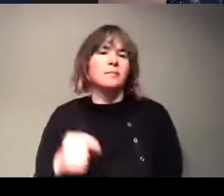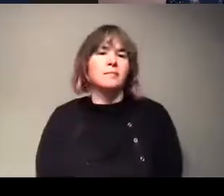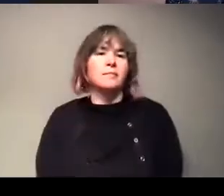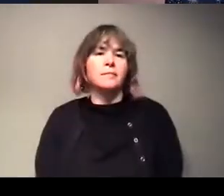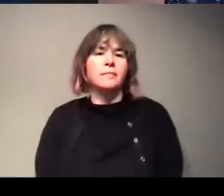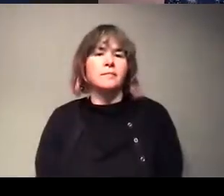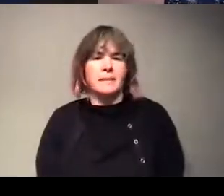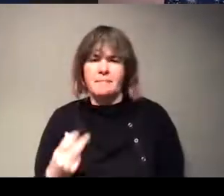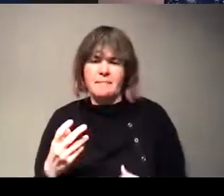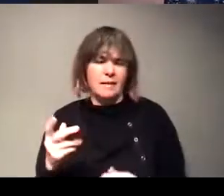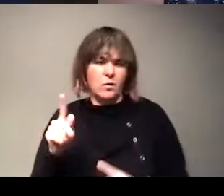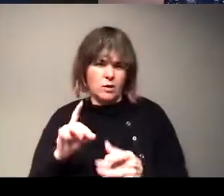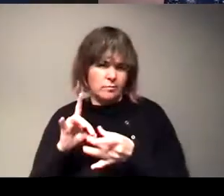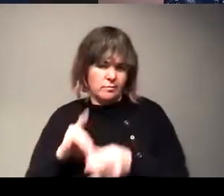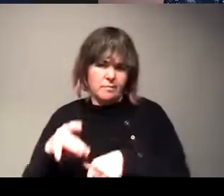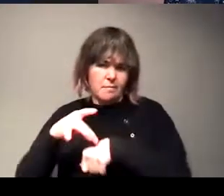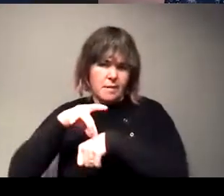quite a few questions about planets.